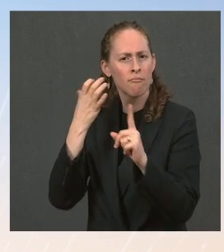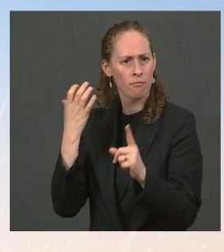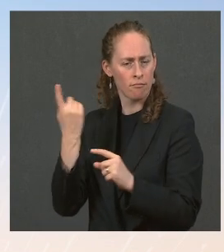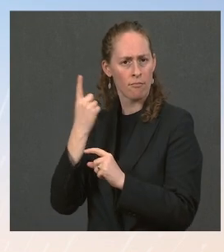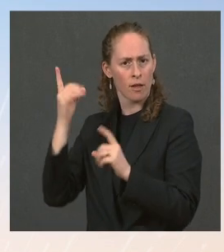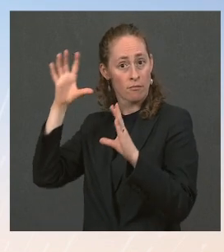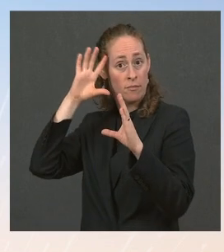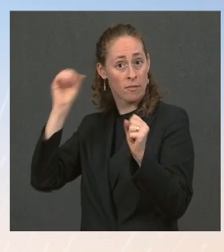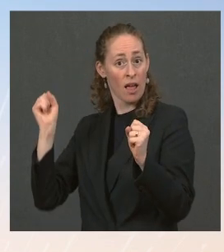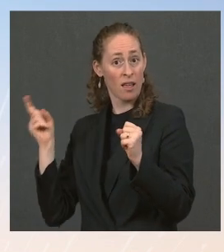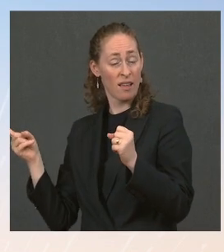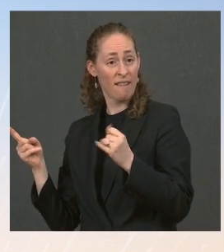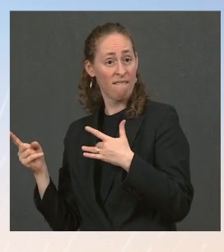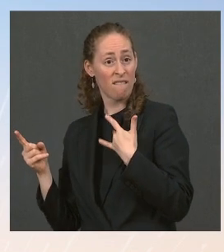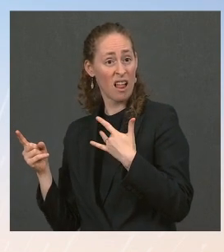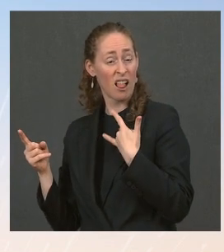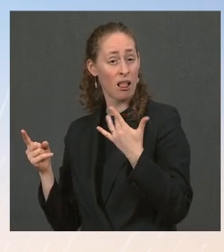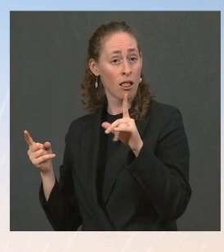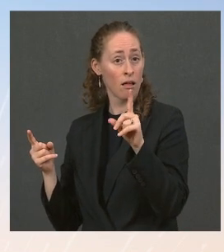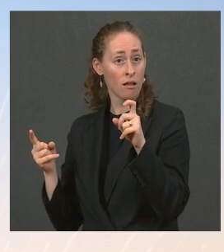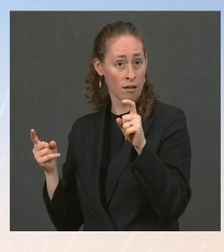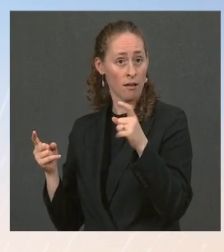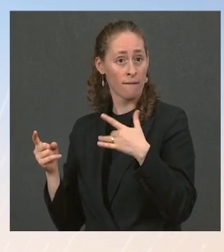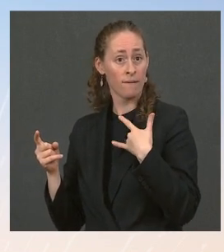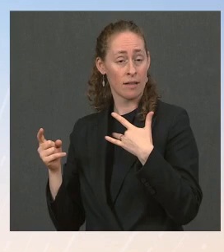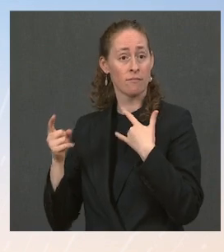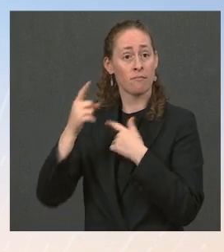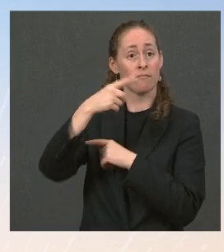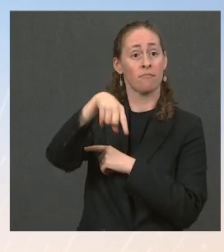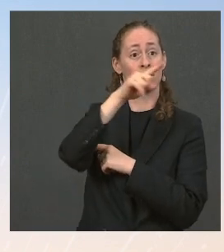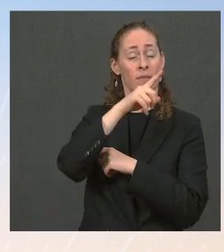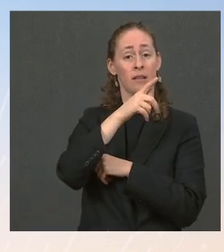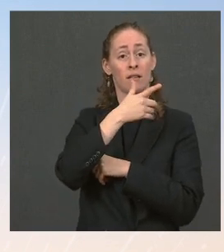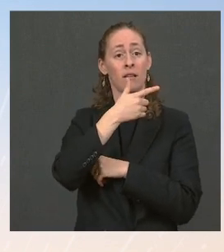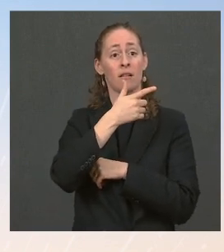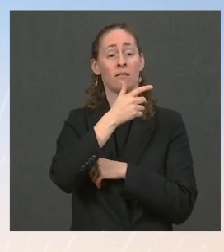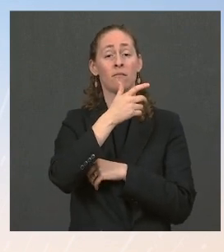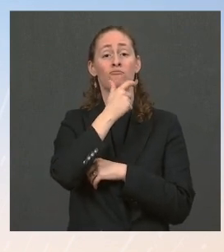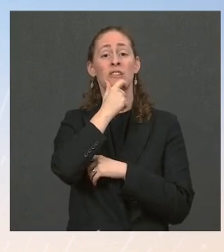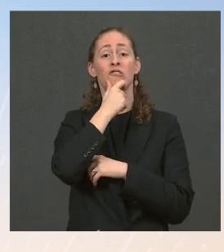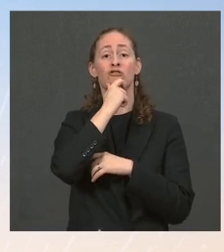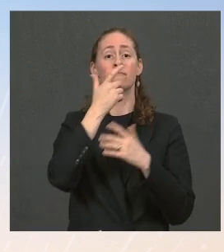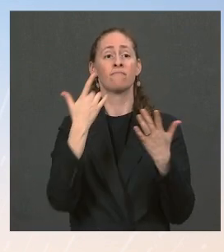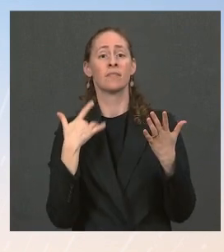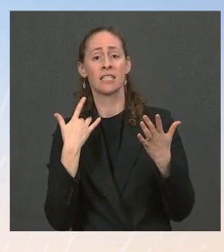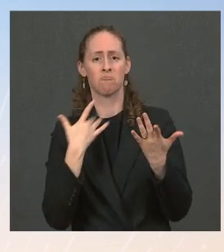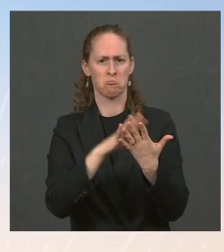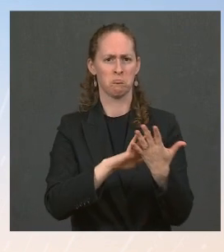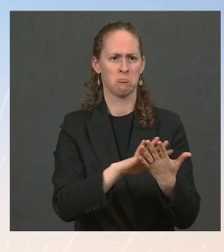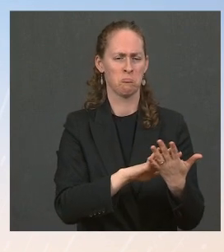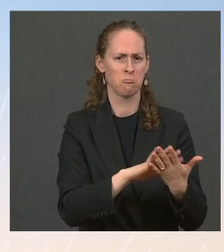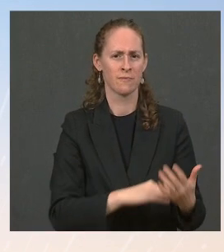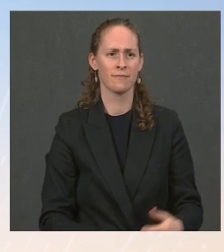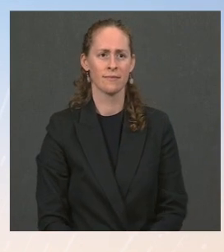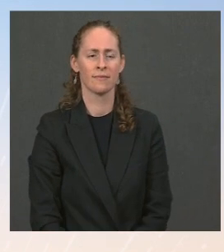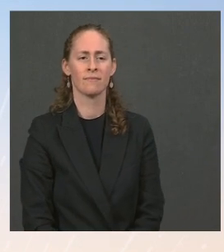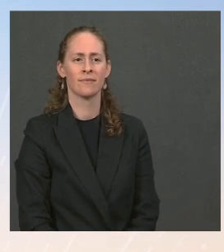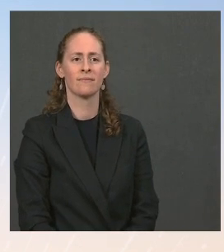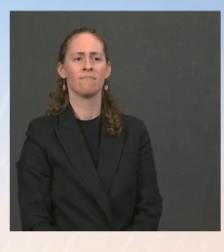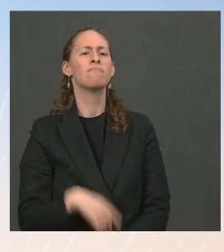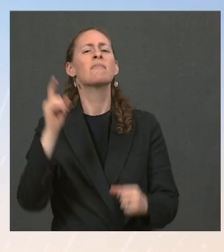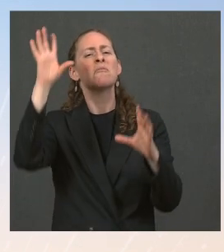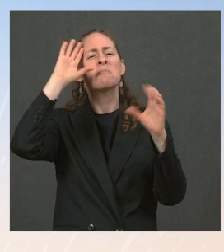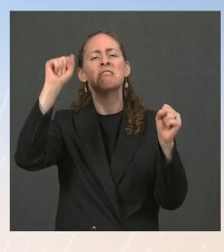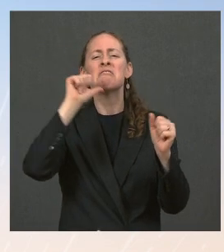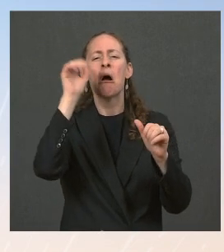upstaged by the British Prime Minister yesterday? I think the president has not spent a moment worrying about it. Can I ask you, because there are so many issues